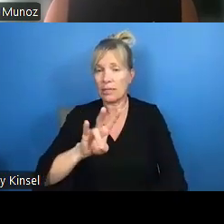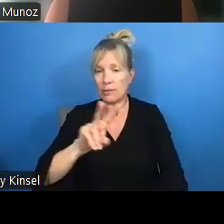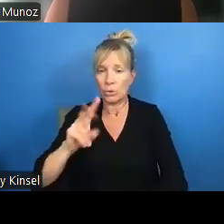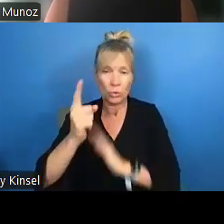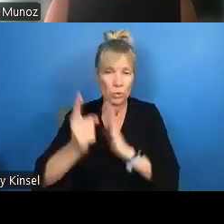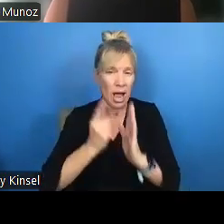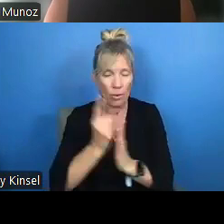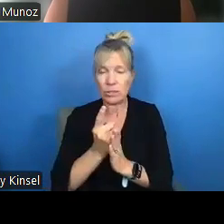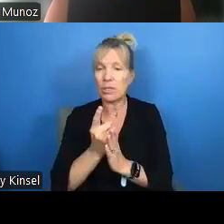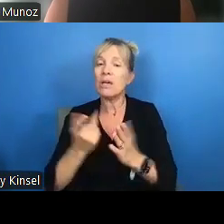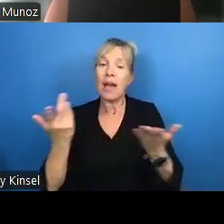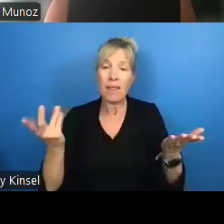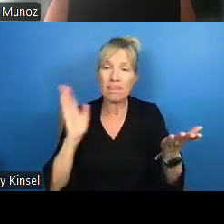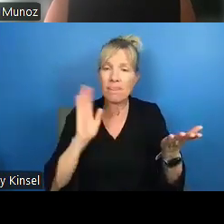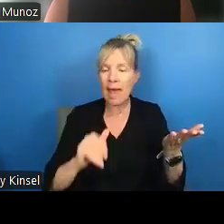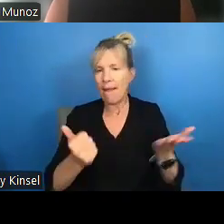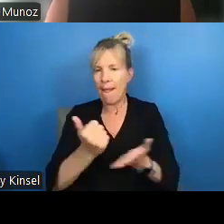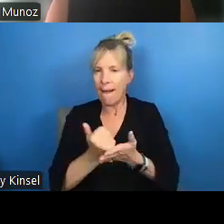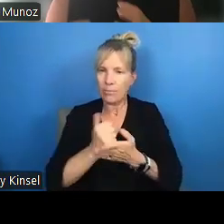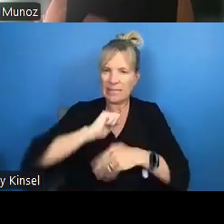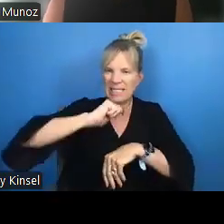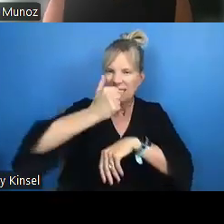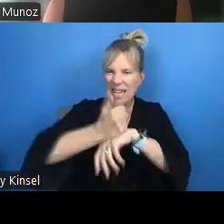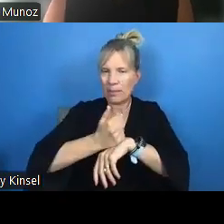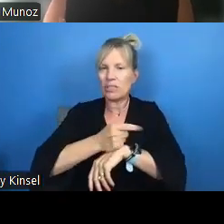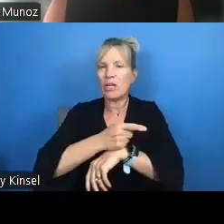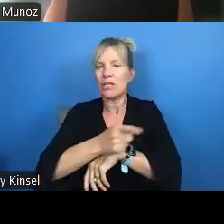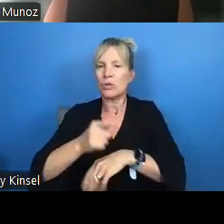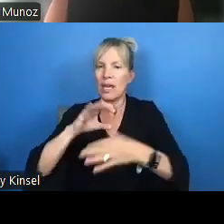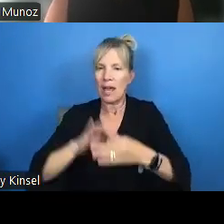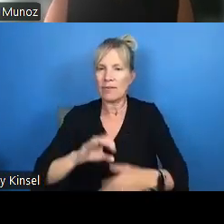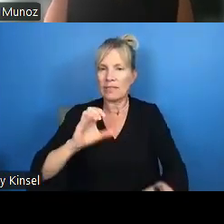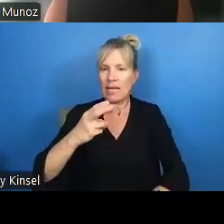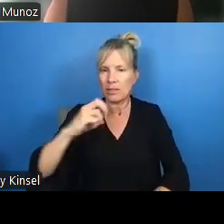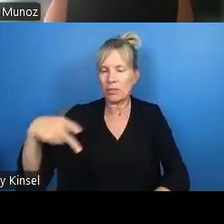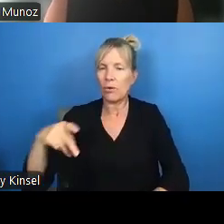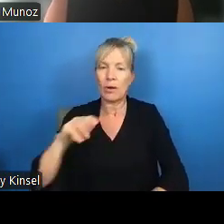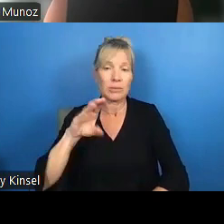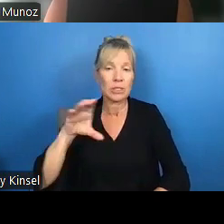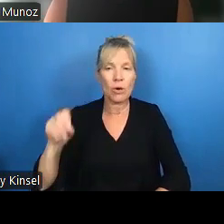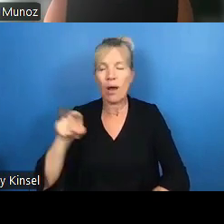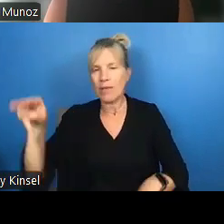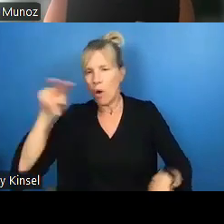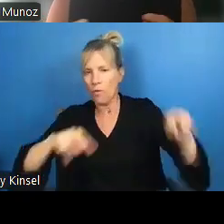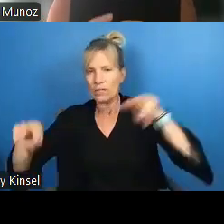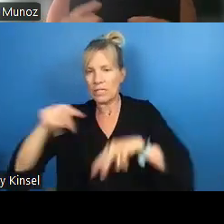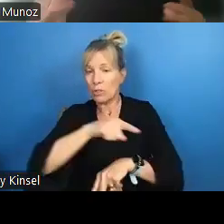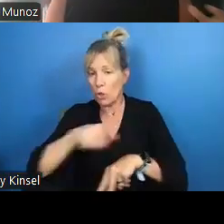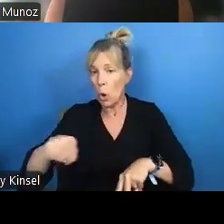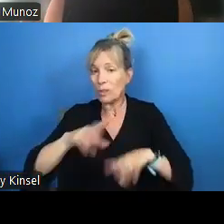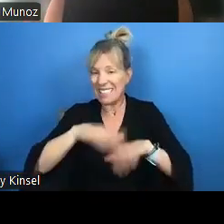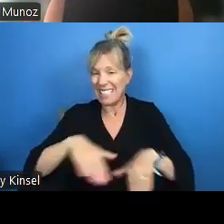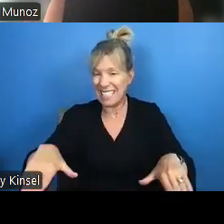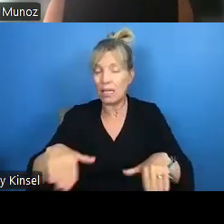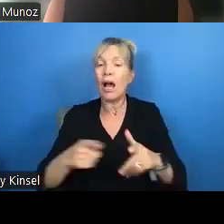hours. And that really establishes them with a CHP or MCO that oversees those kiddos. And that way